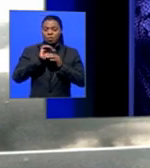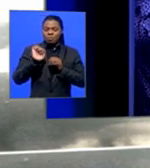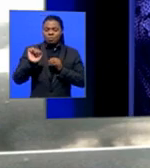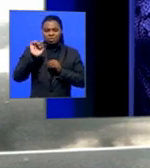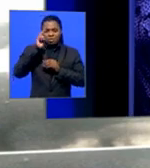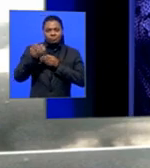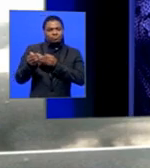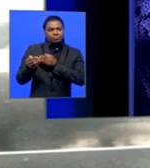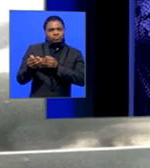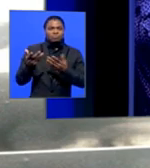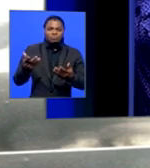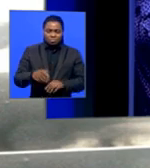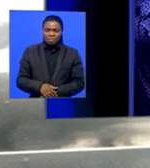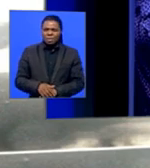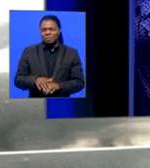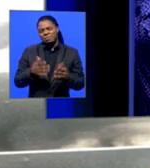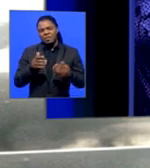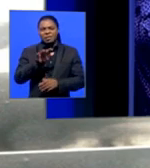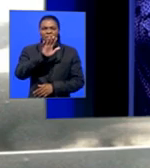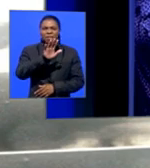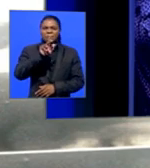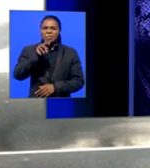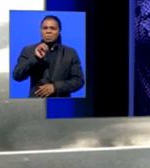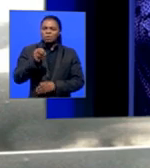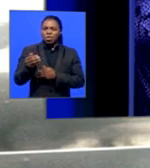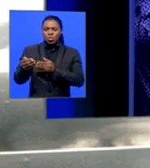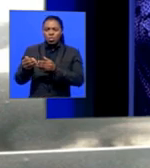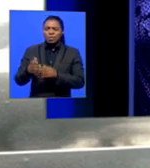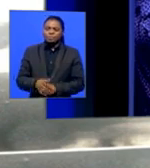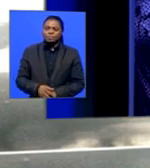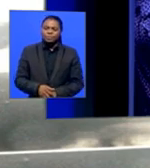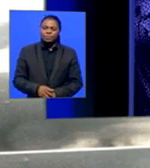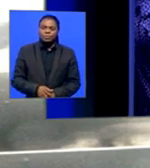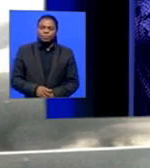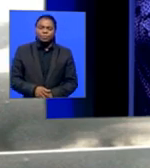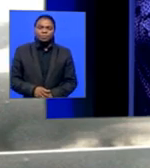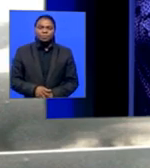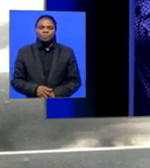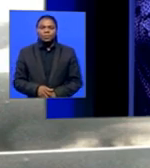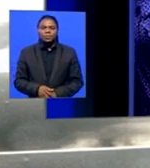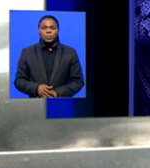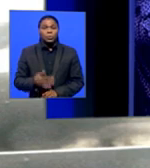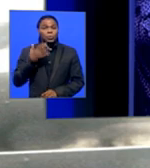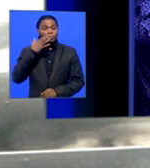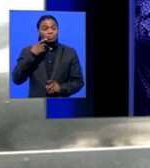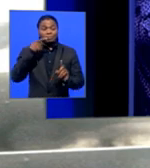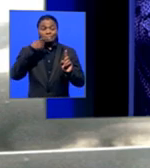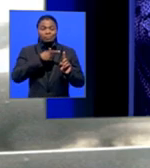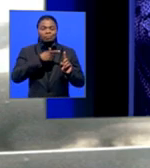was come from. Yeah. Just 5 kilometers. Amazing. And even when he came, this first